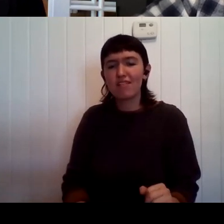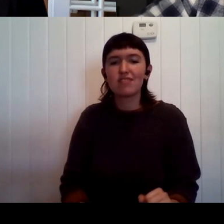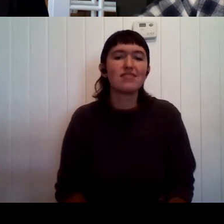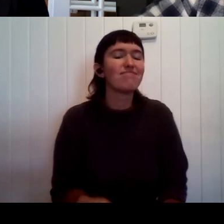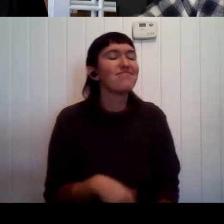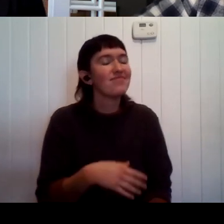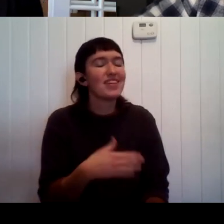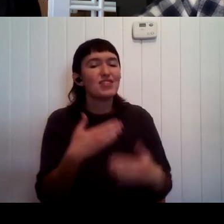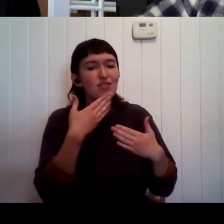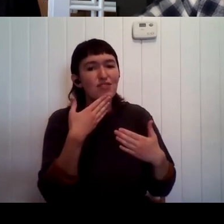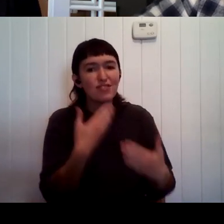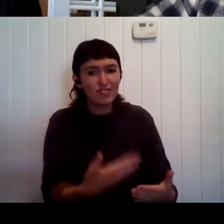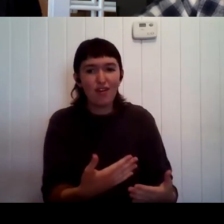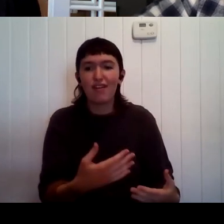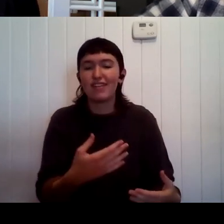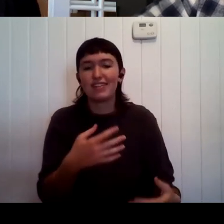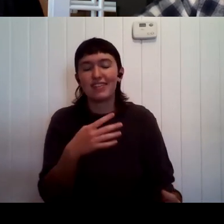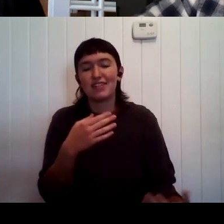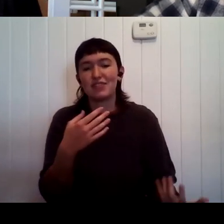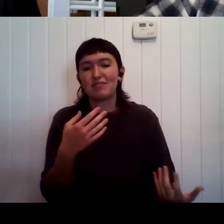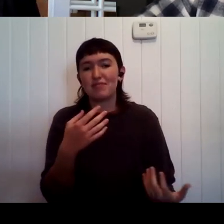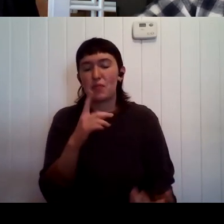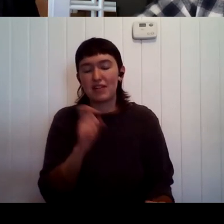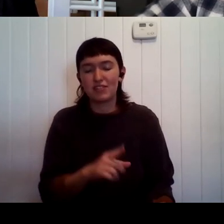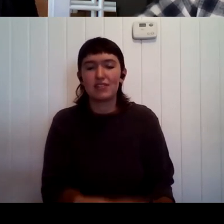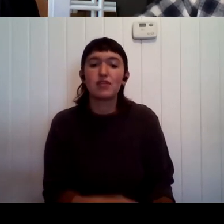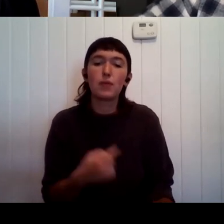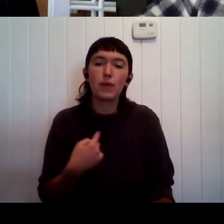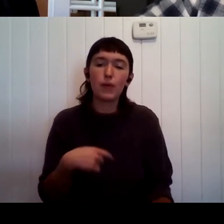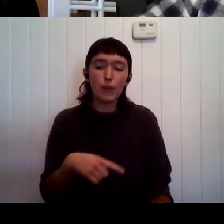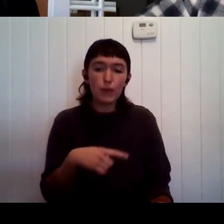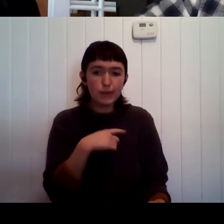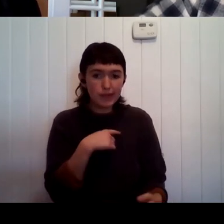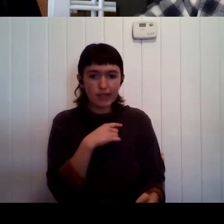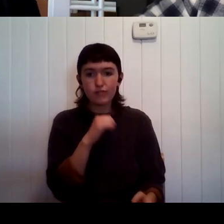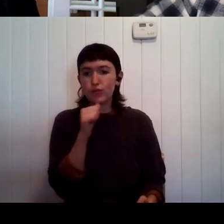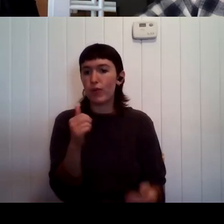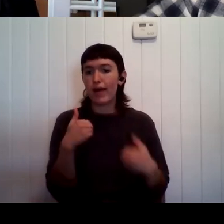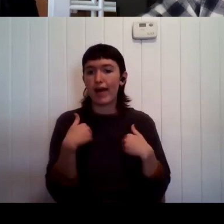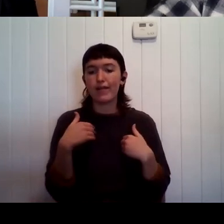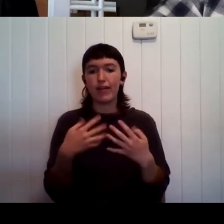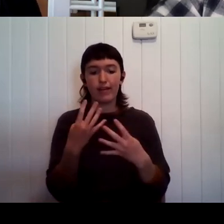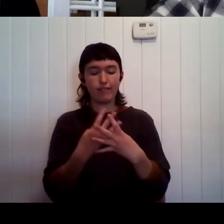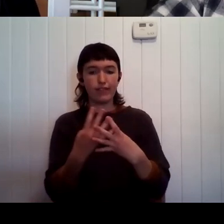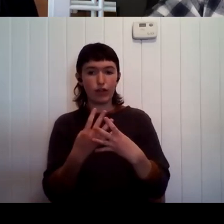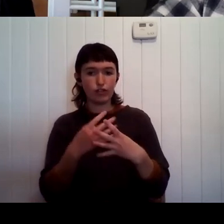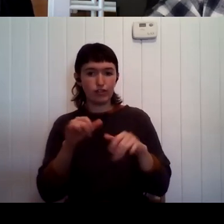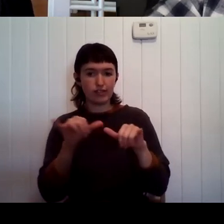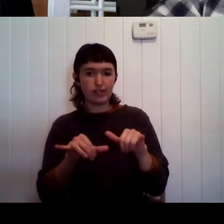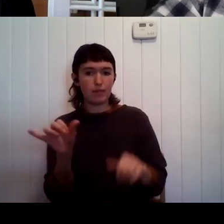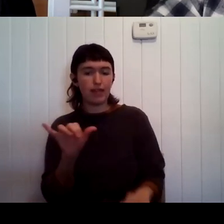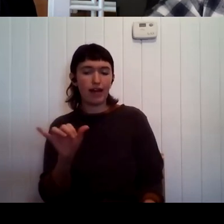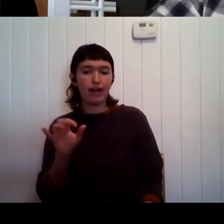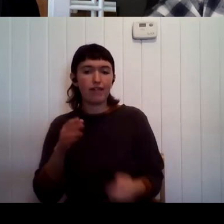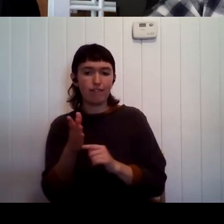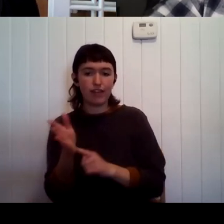So we lack the filtration process like fish do in our bodies. We are built in a different way. We have